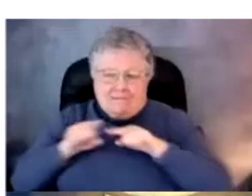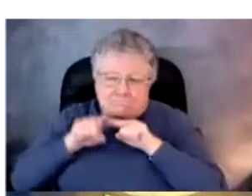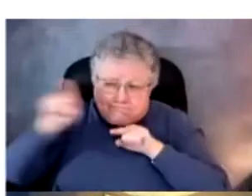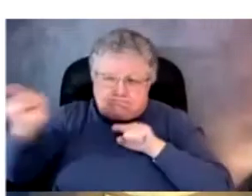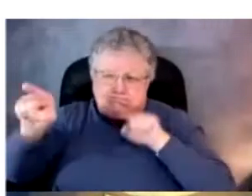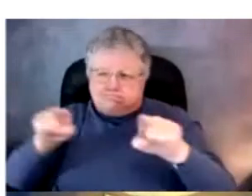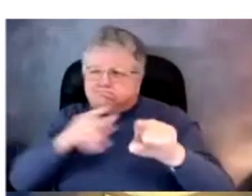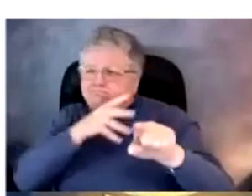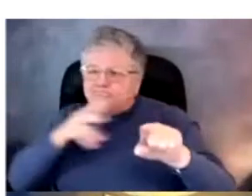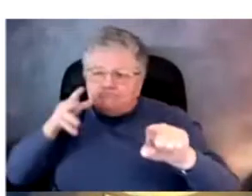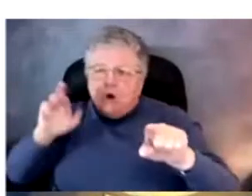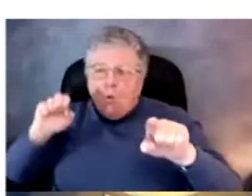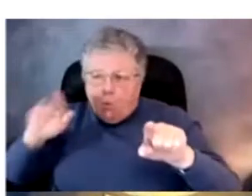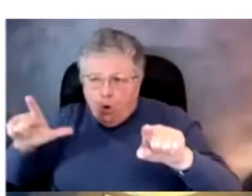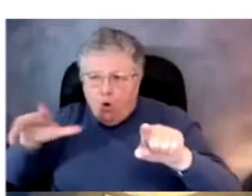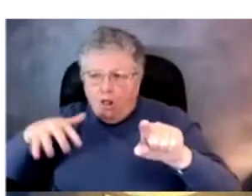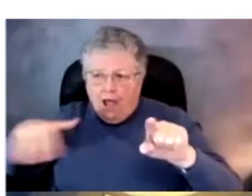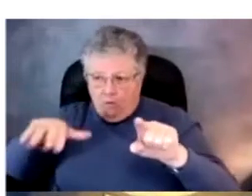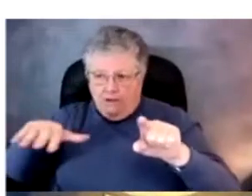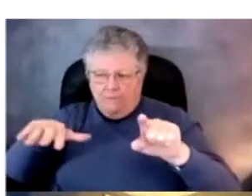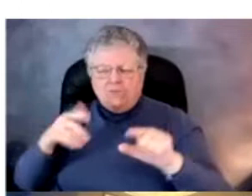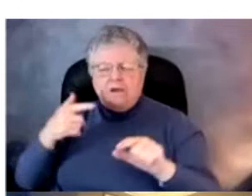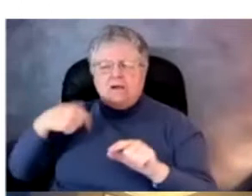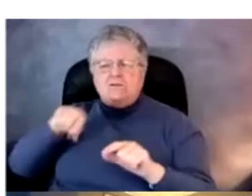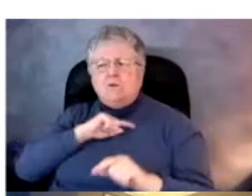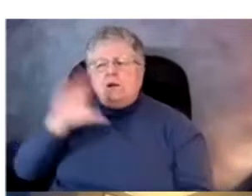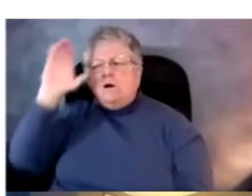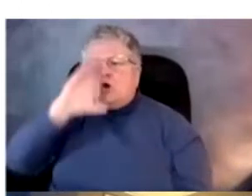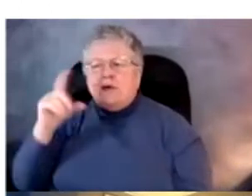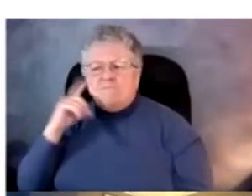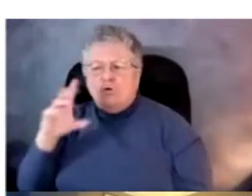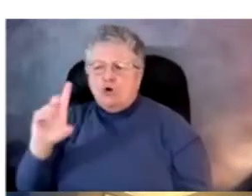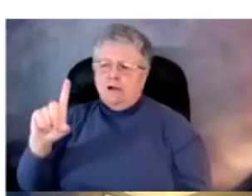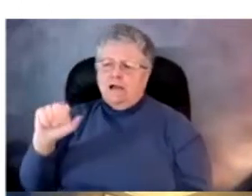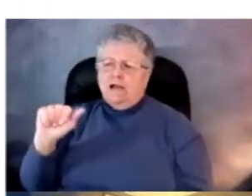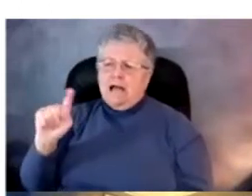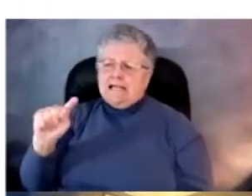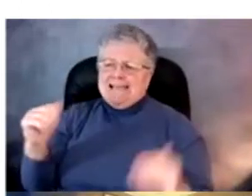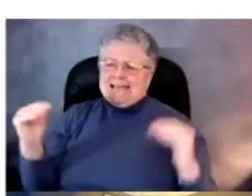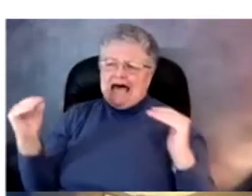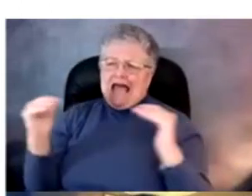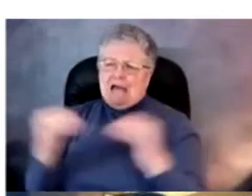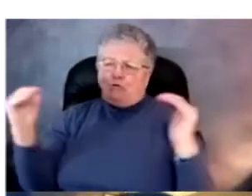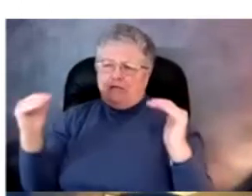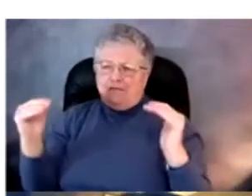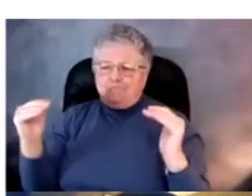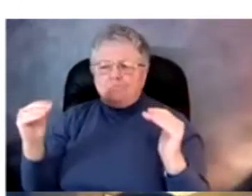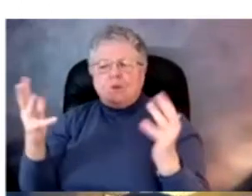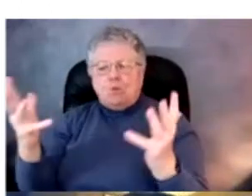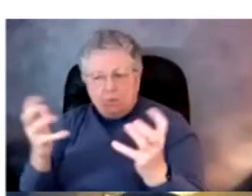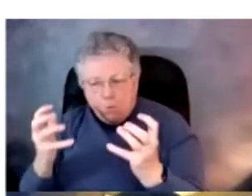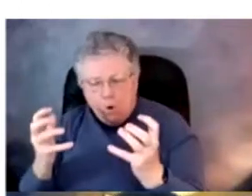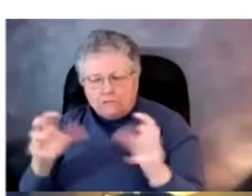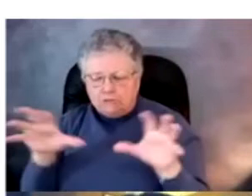example. And so we really are seeking data equity, and we want to come together primarily